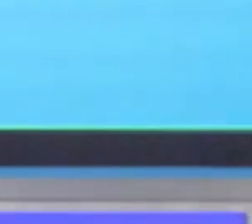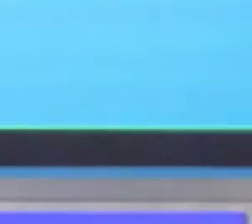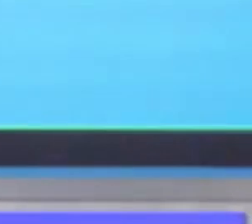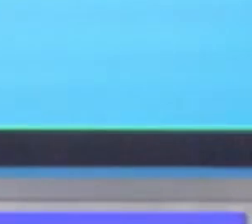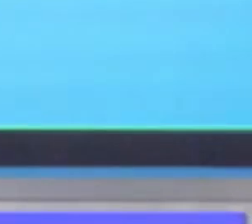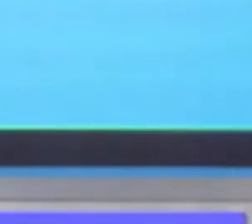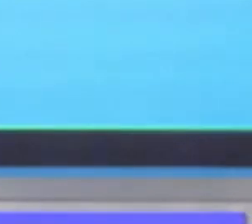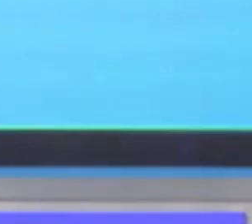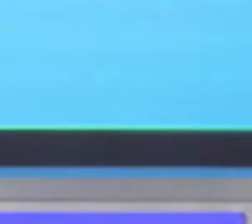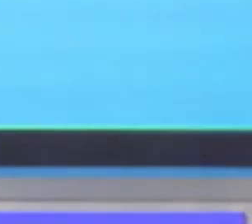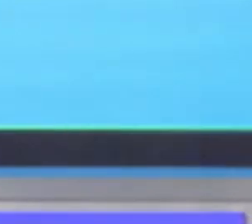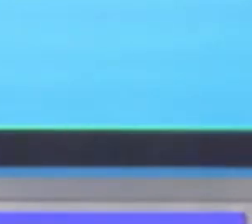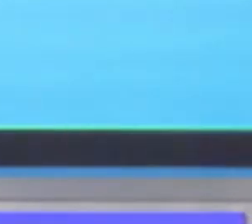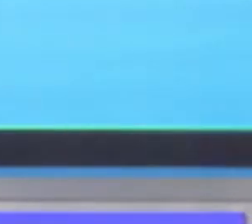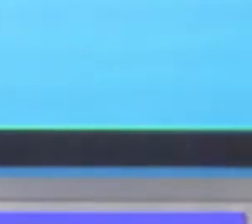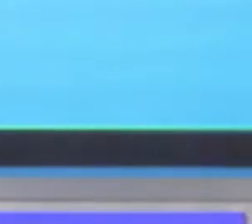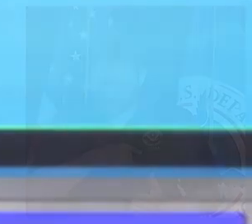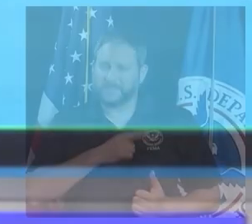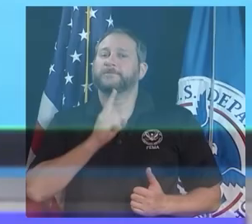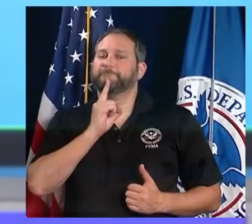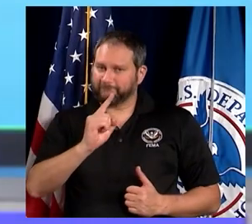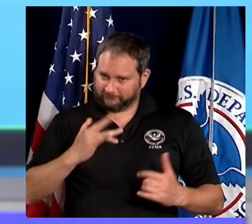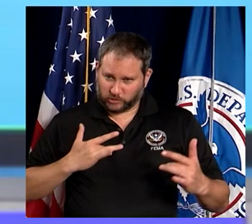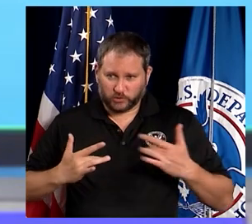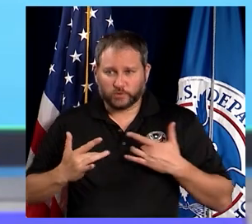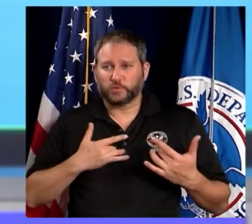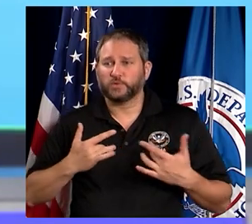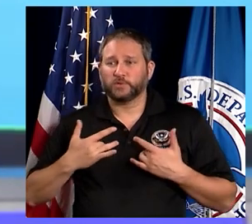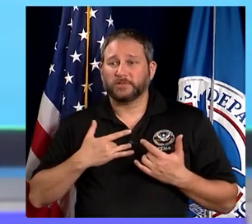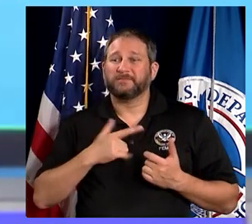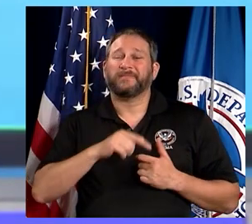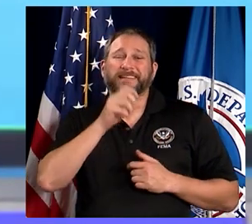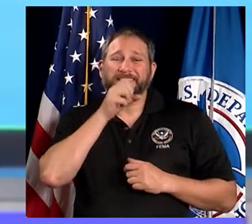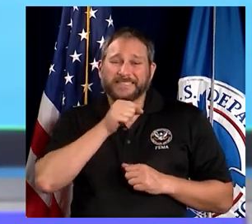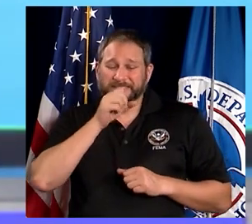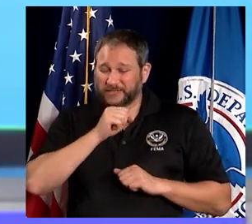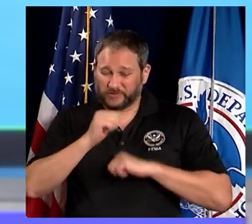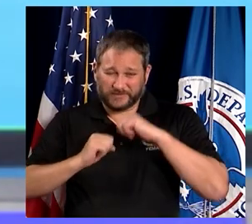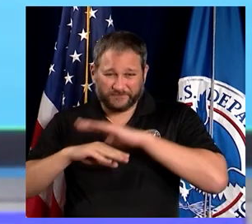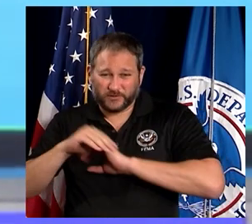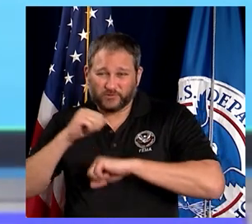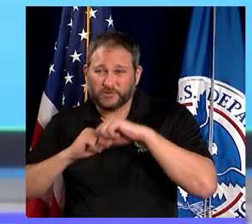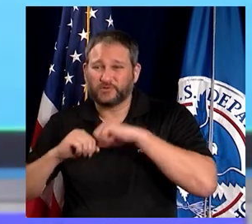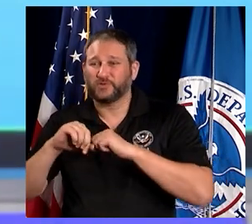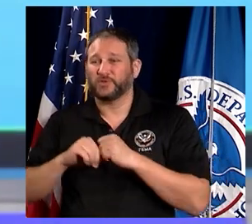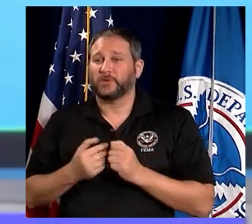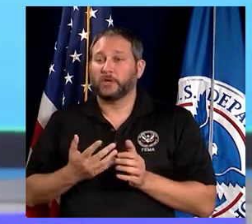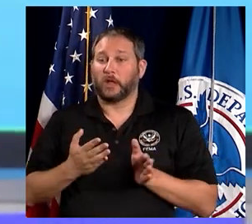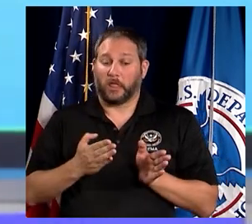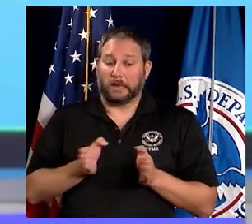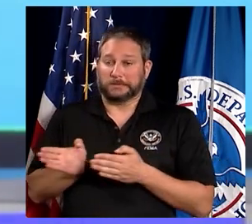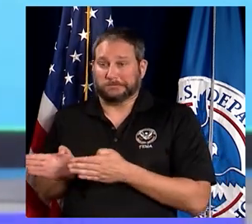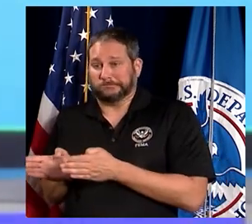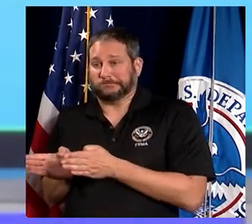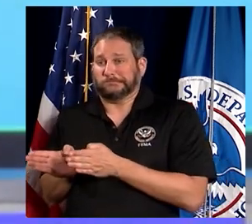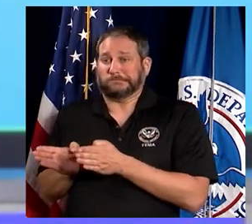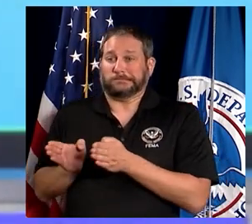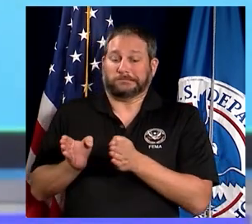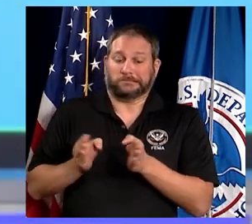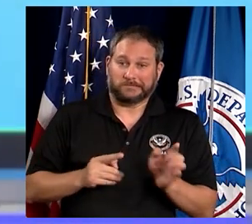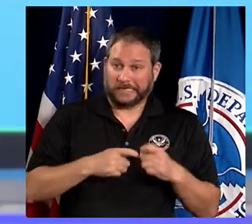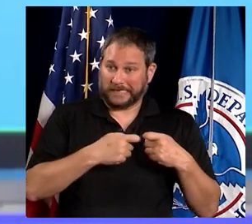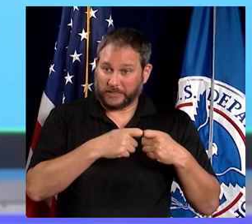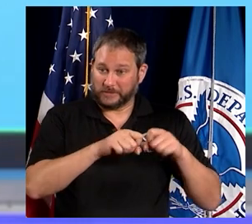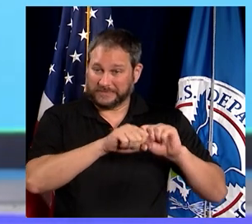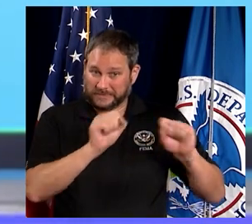We are concerned about aging infrastructure, a sort of shifting electricity system in the United